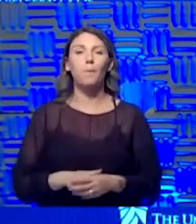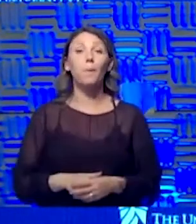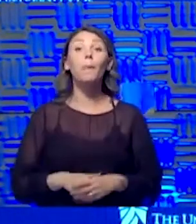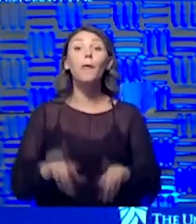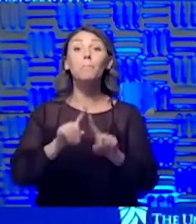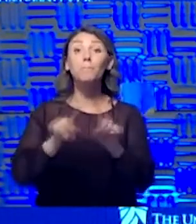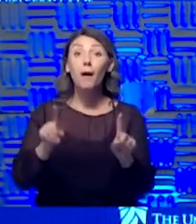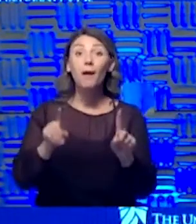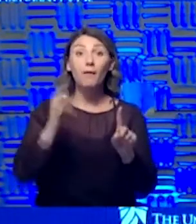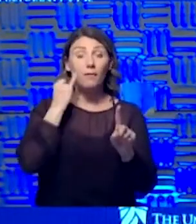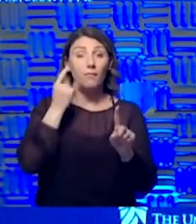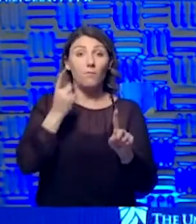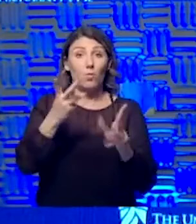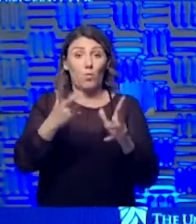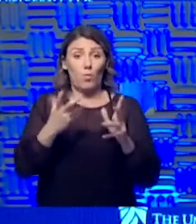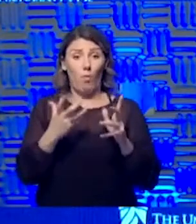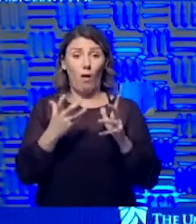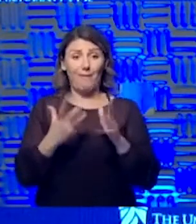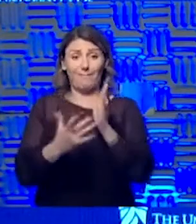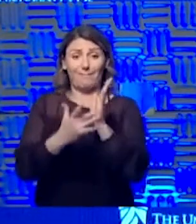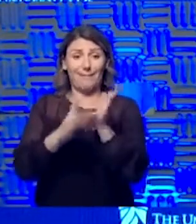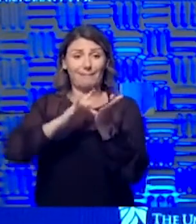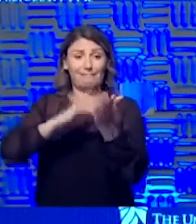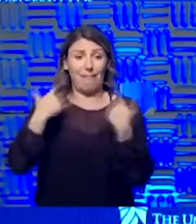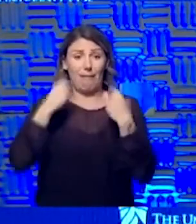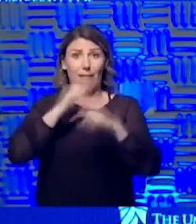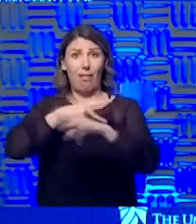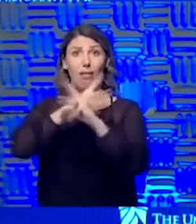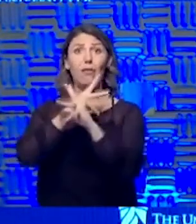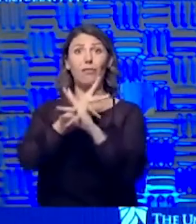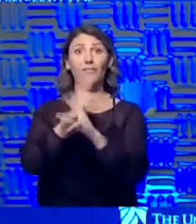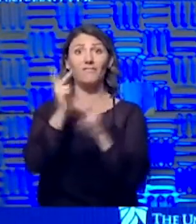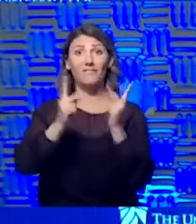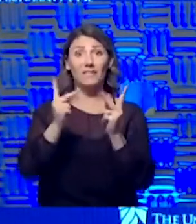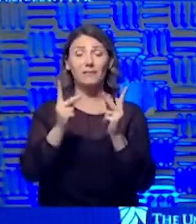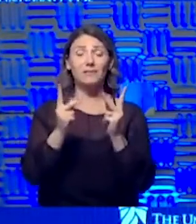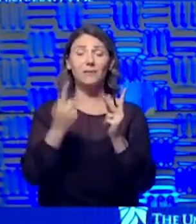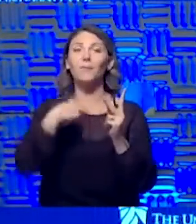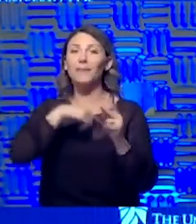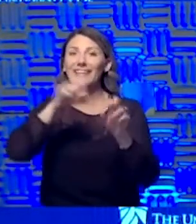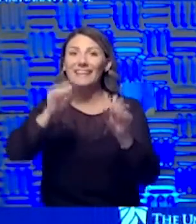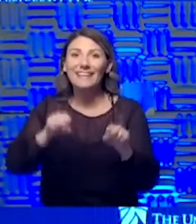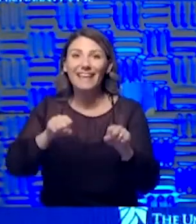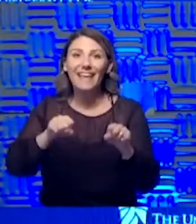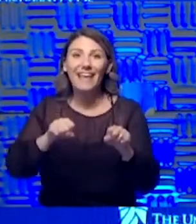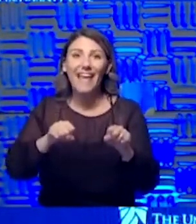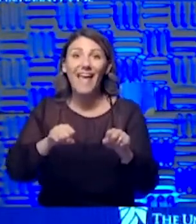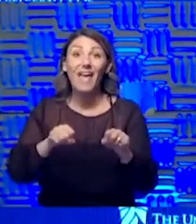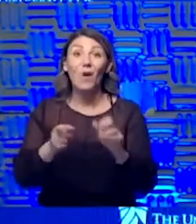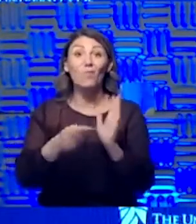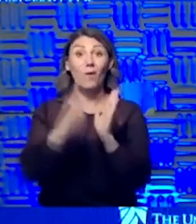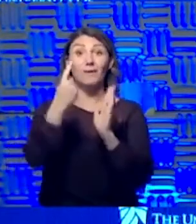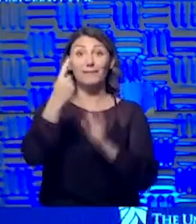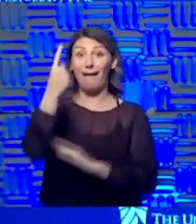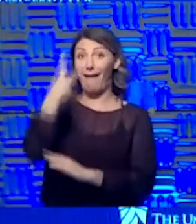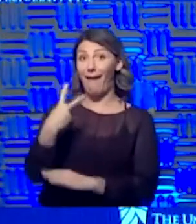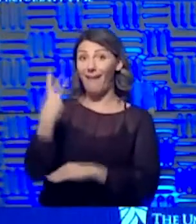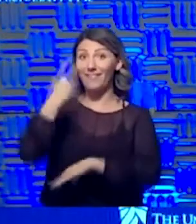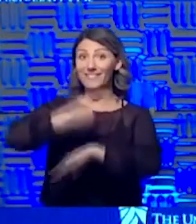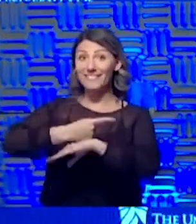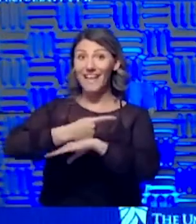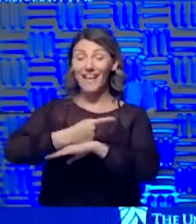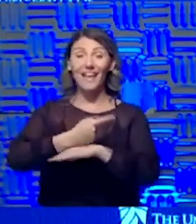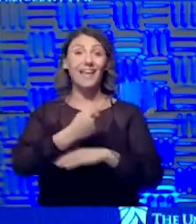But if you want to have a telehealth visit, we will be able to do that. And in fact, in the same half day, some of my visits are going to be